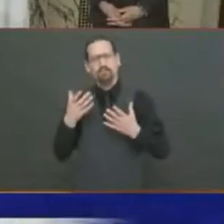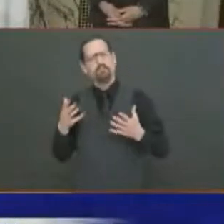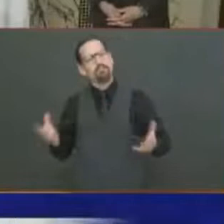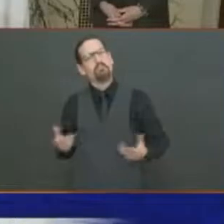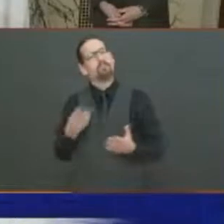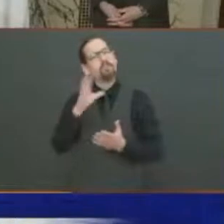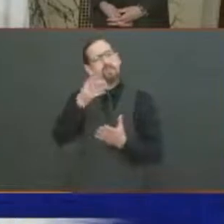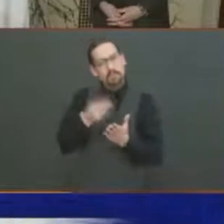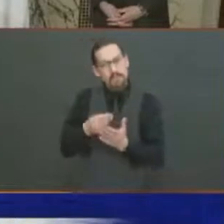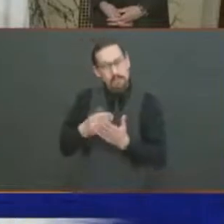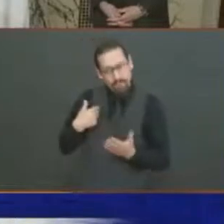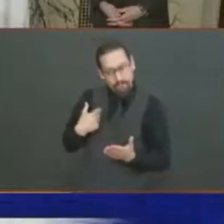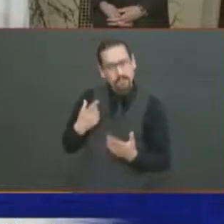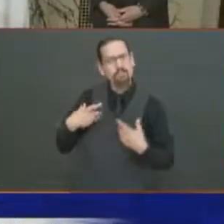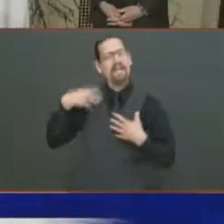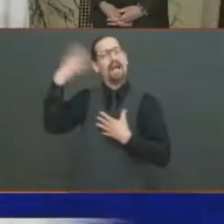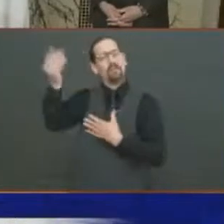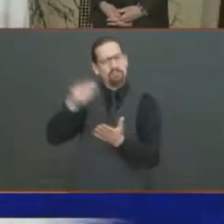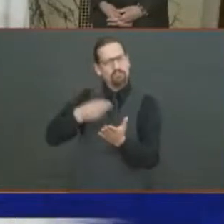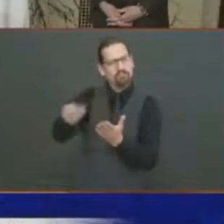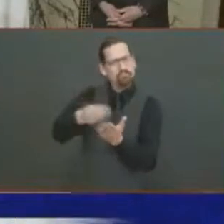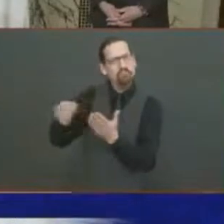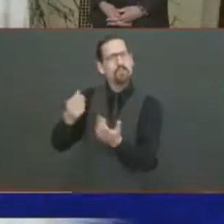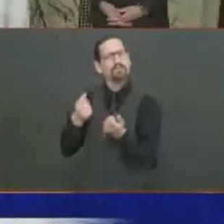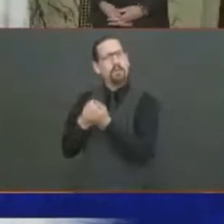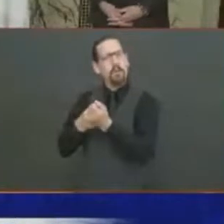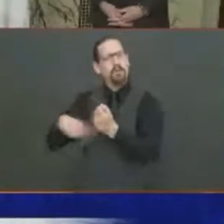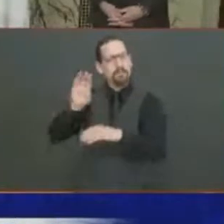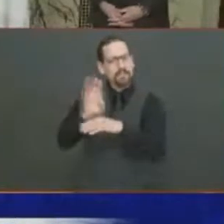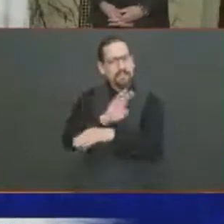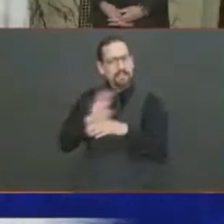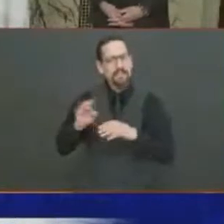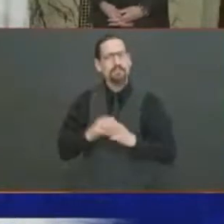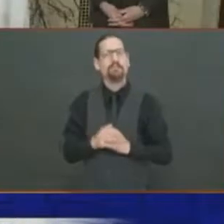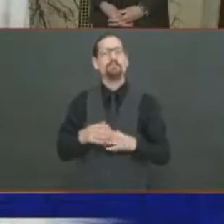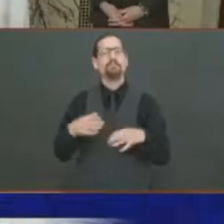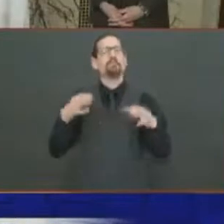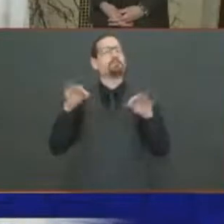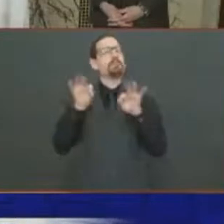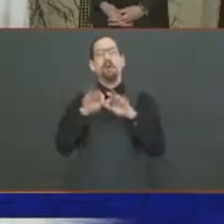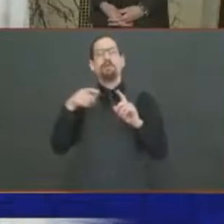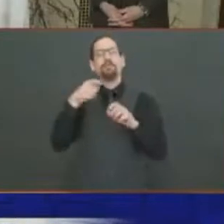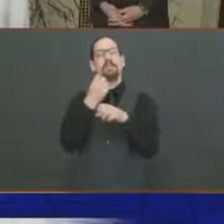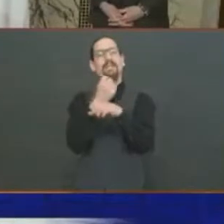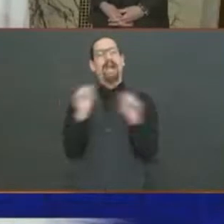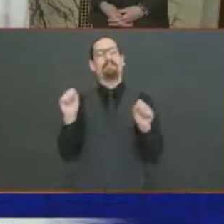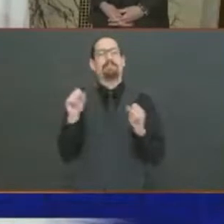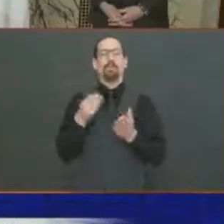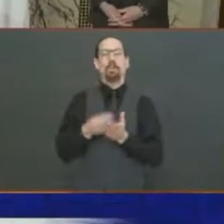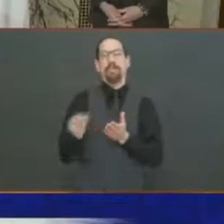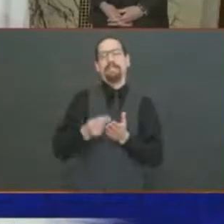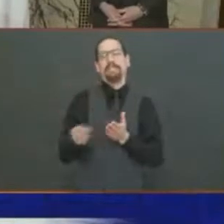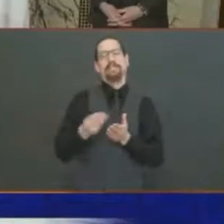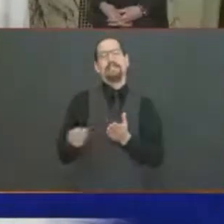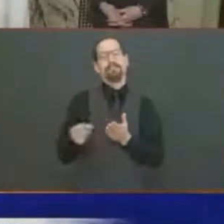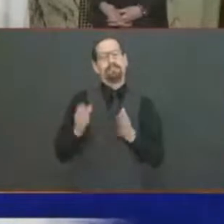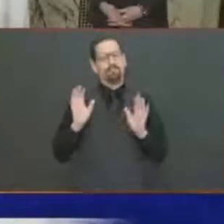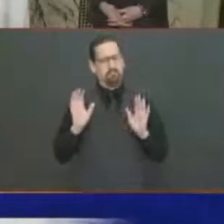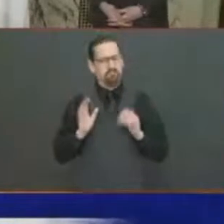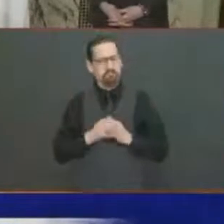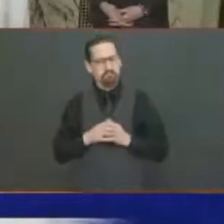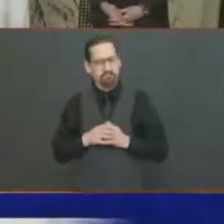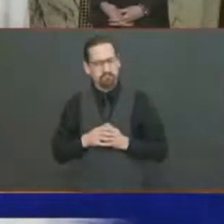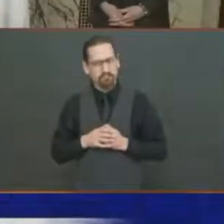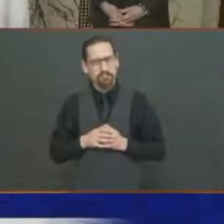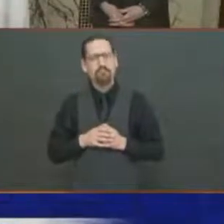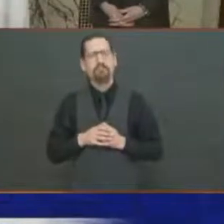there and do a little bit of safe shopping. Anyone who's deferred healthcare needs, it's time to call your